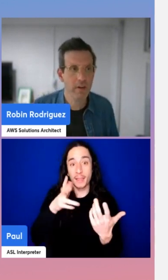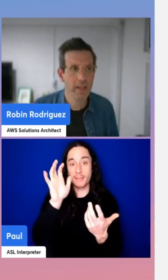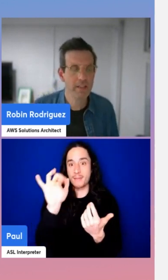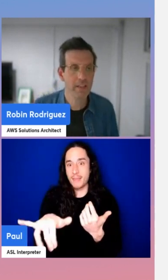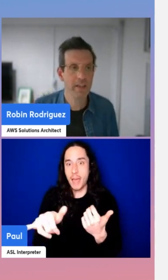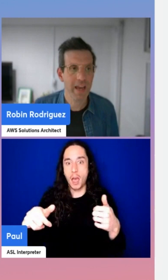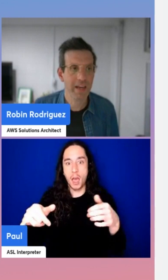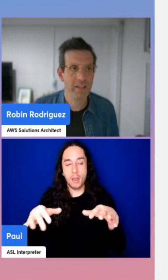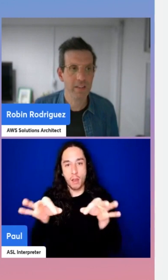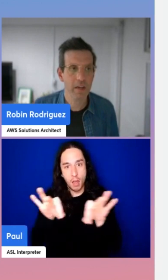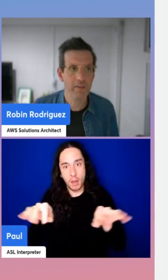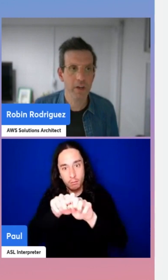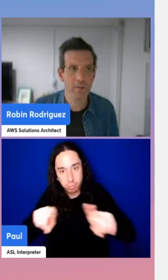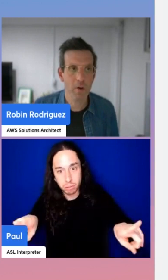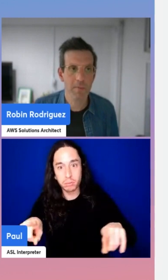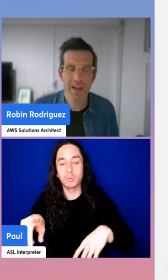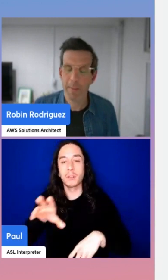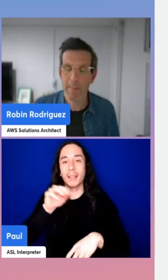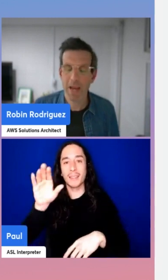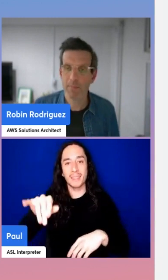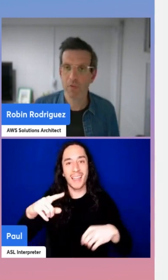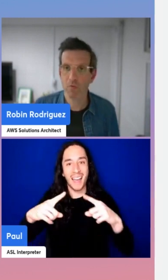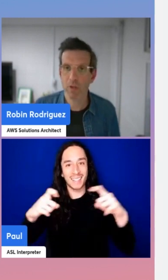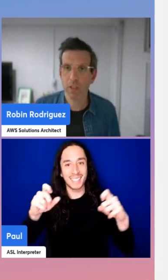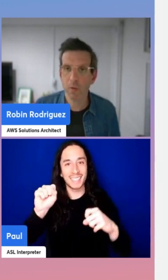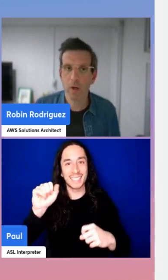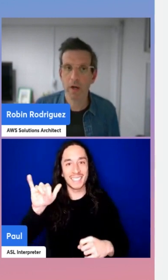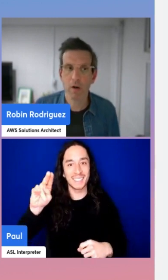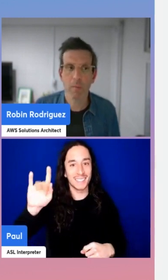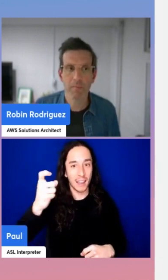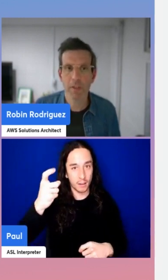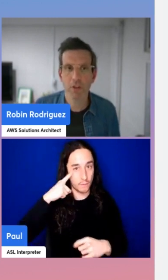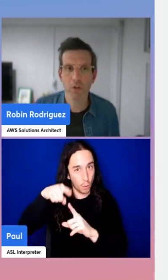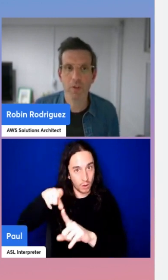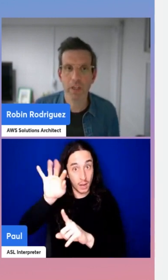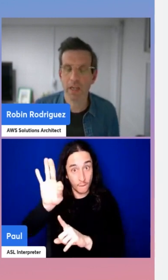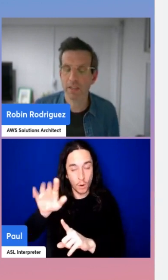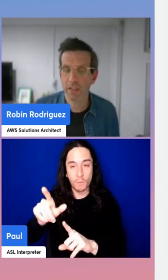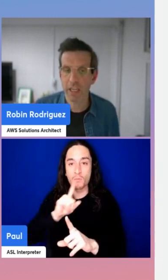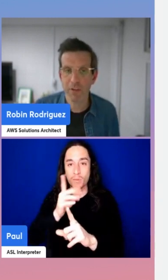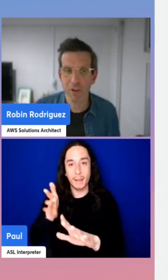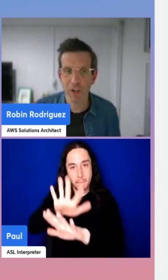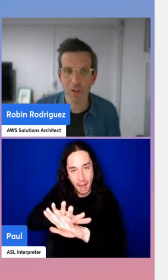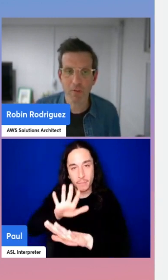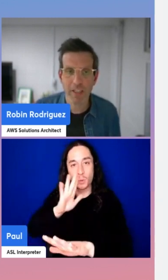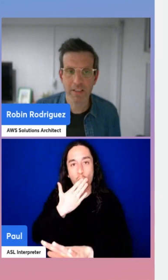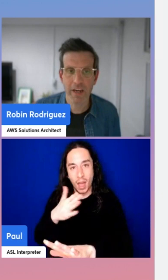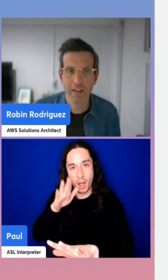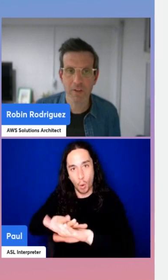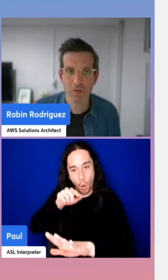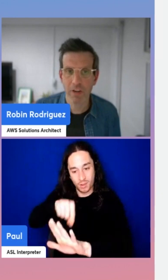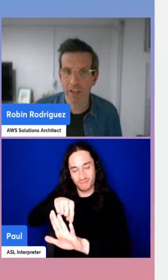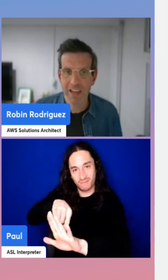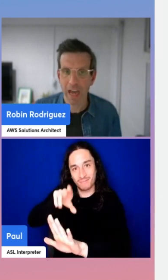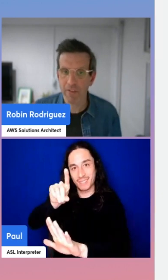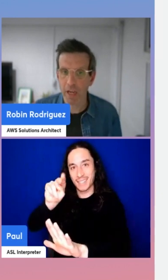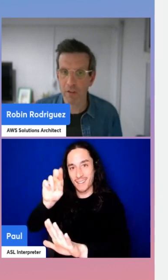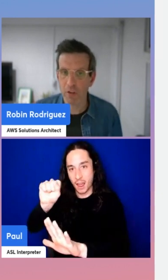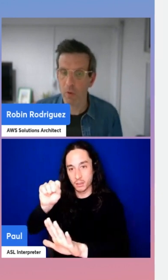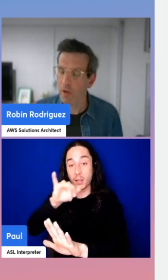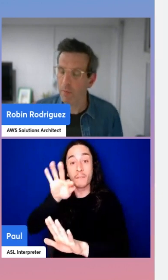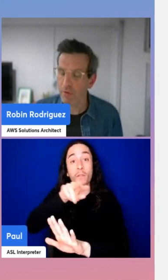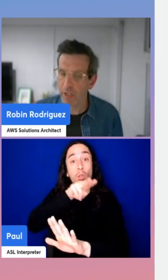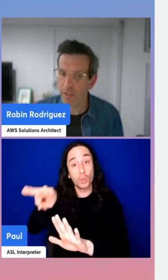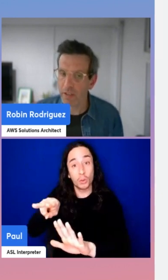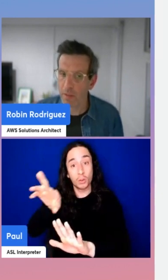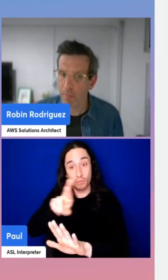nature and syntax of Terraform maps really well to DNS. If you look on the right side of the screen, I've got